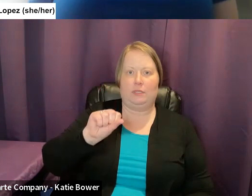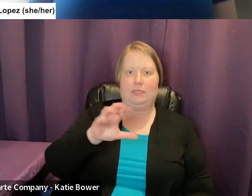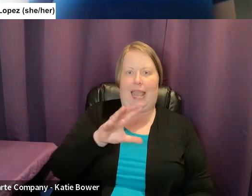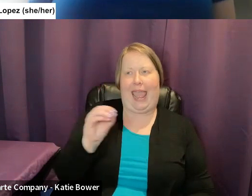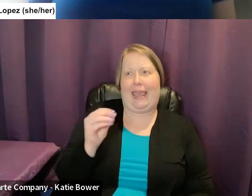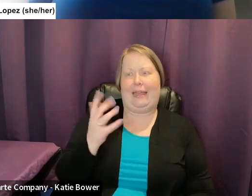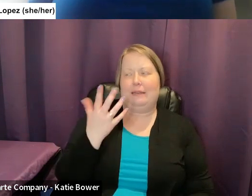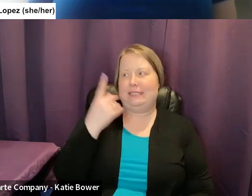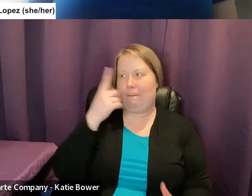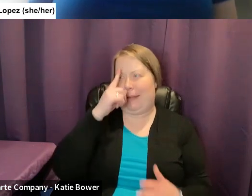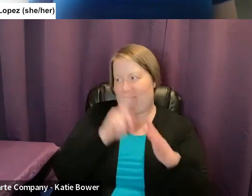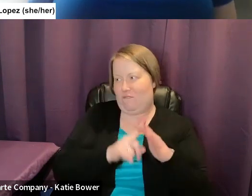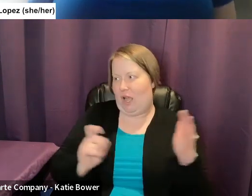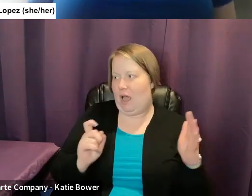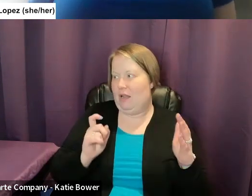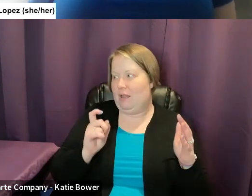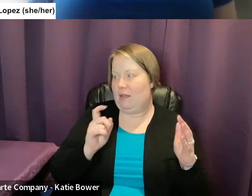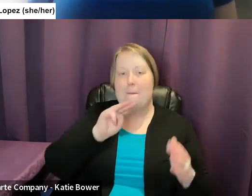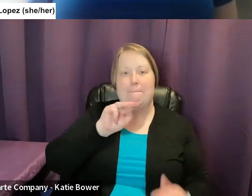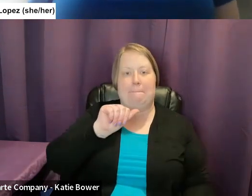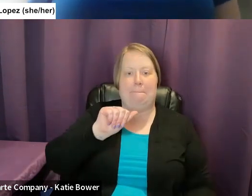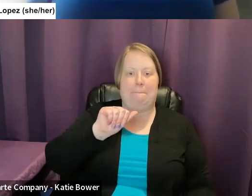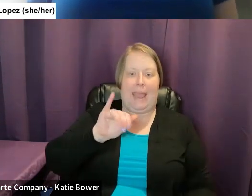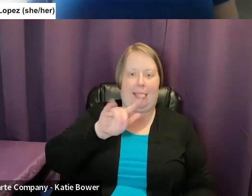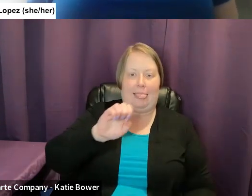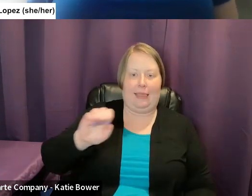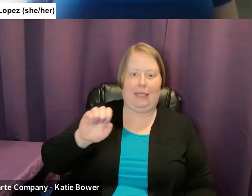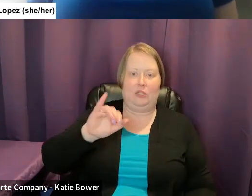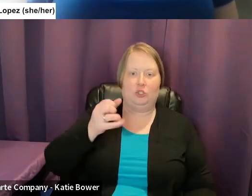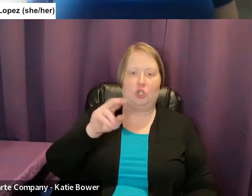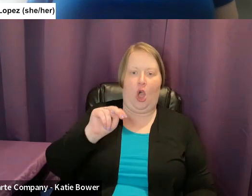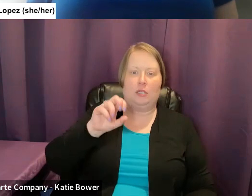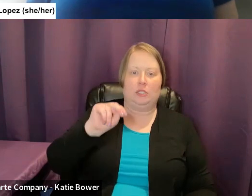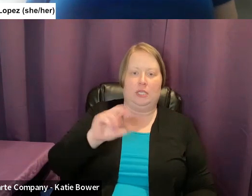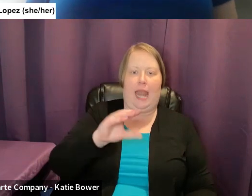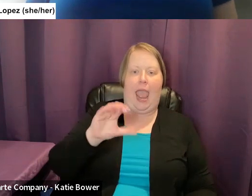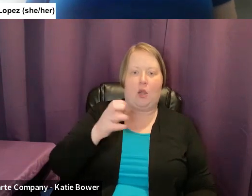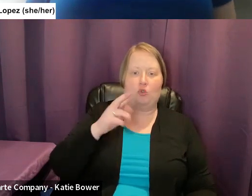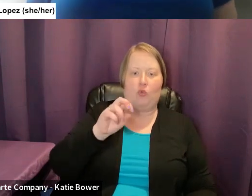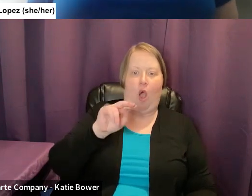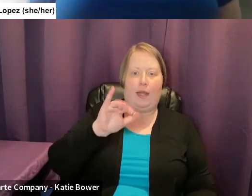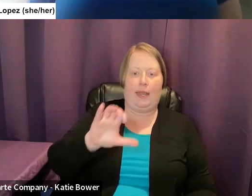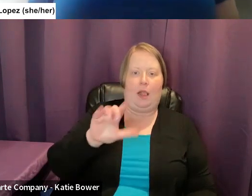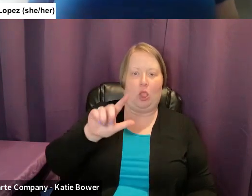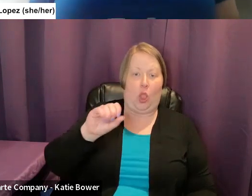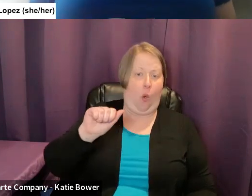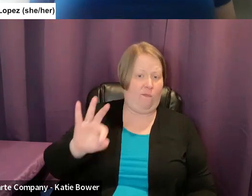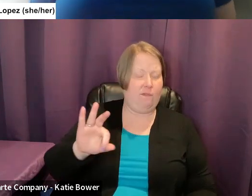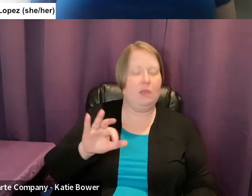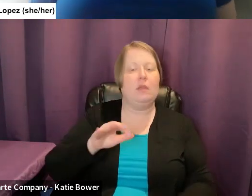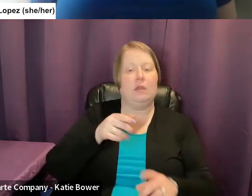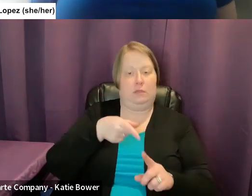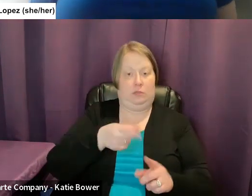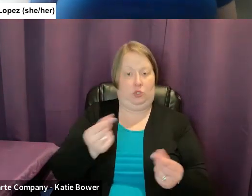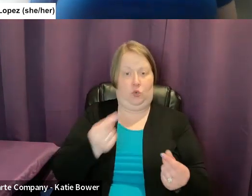and there's one I'm forgetting. Maylee Johnson and Chronic Loaf. What she's doing for people that are stuck at home